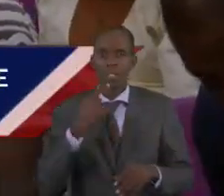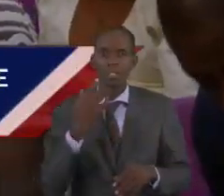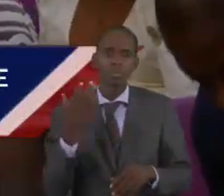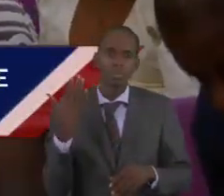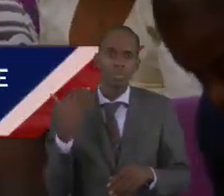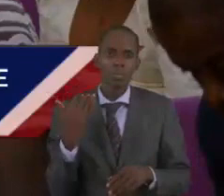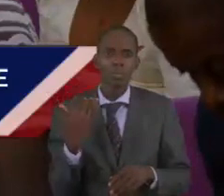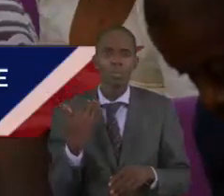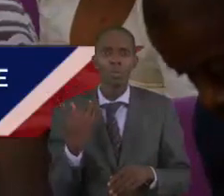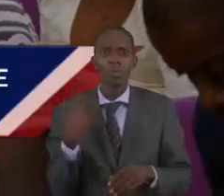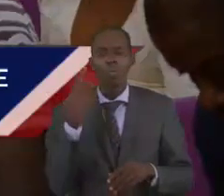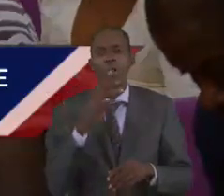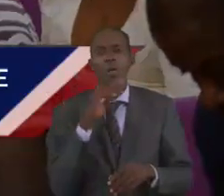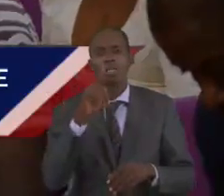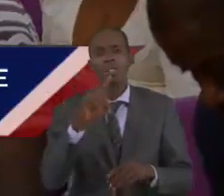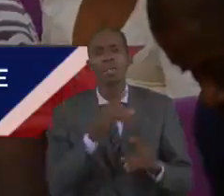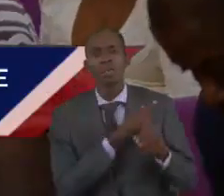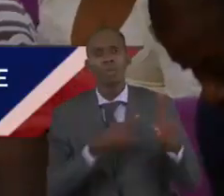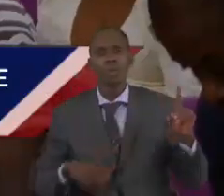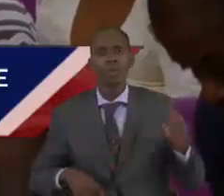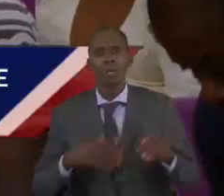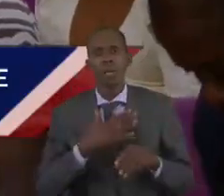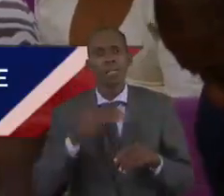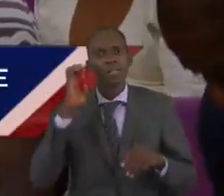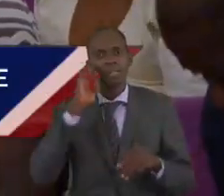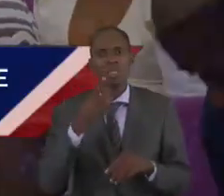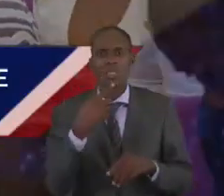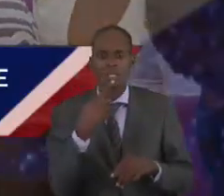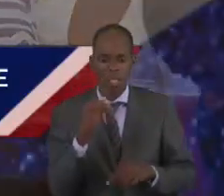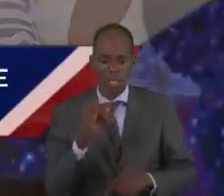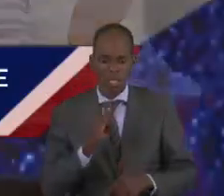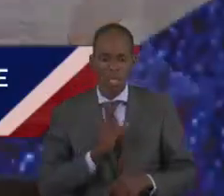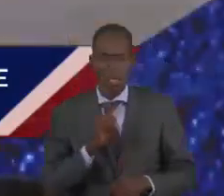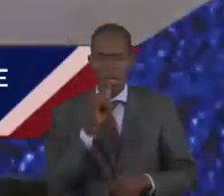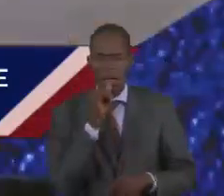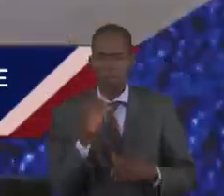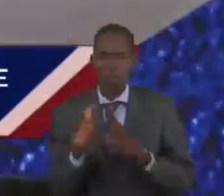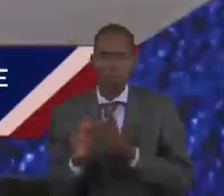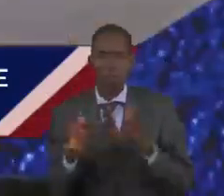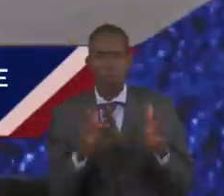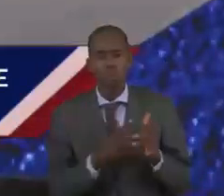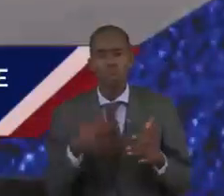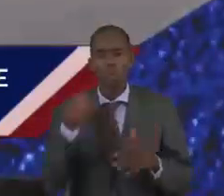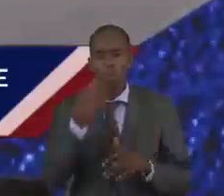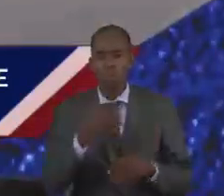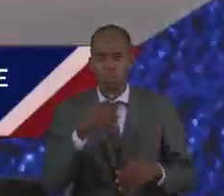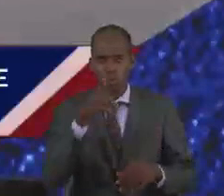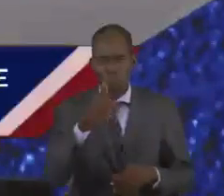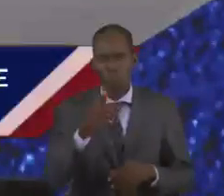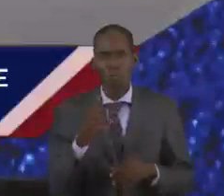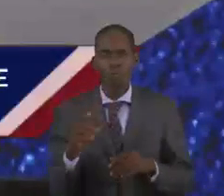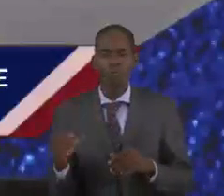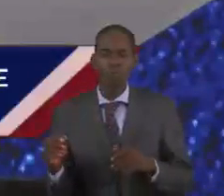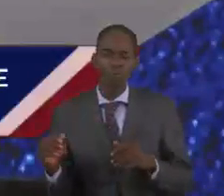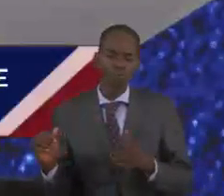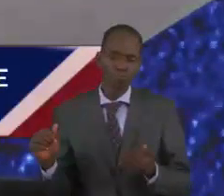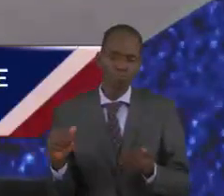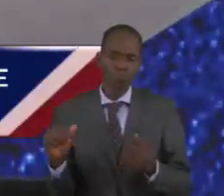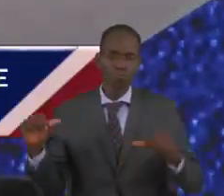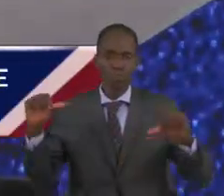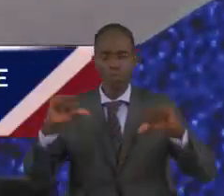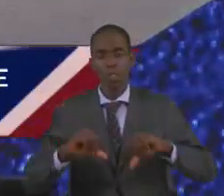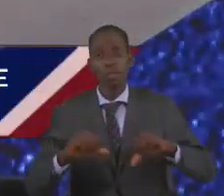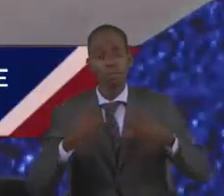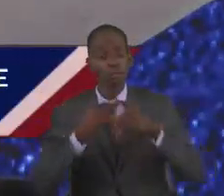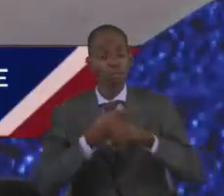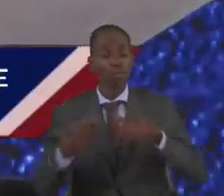what thou, Lord? And he said, I am Jesus whom thou persecutest.